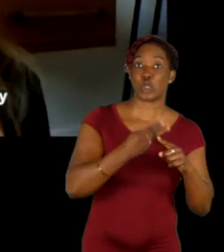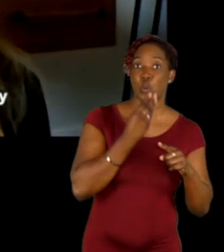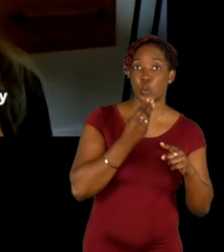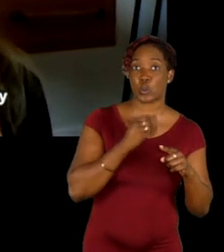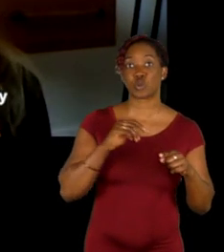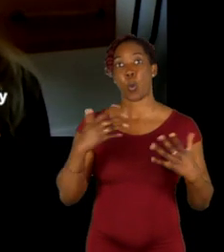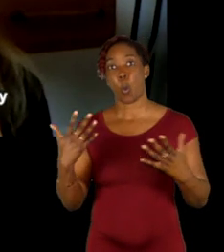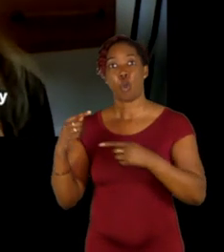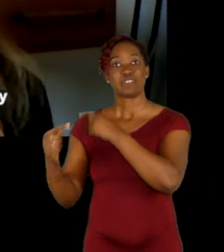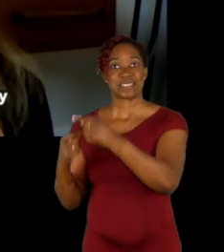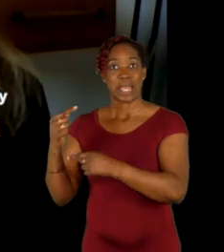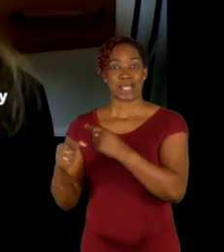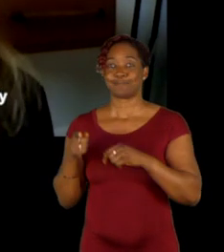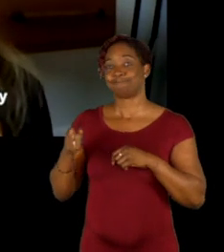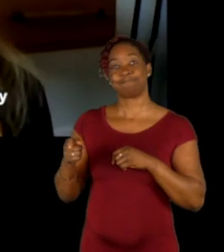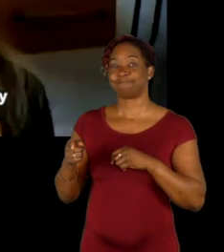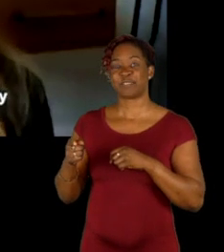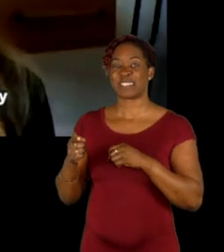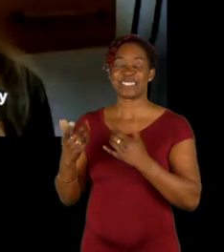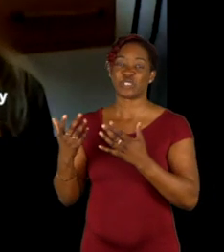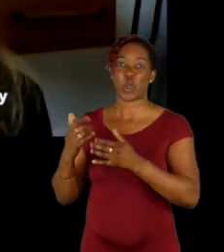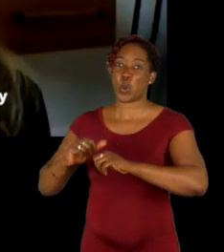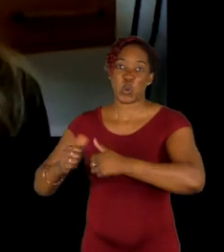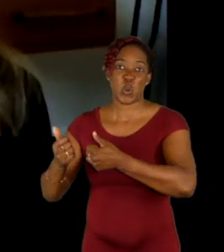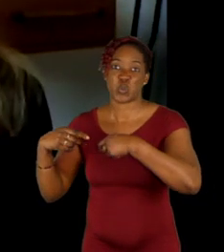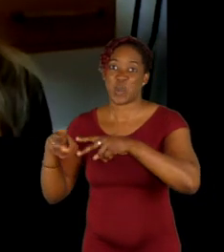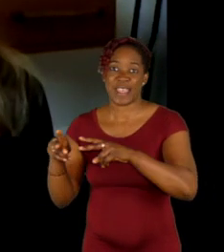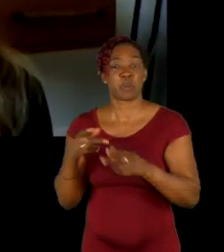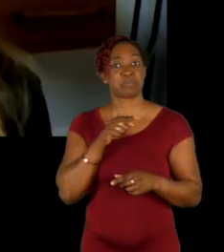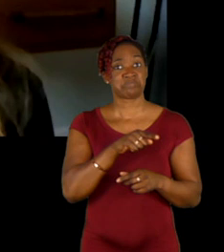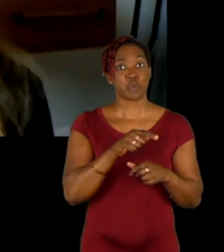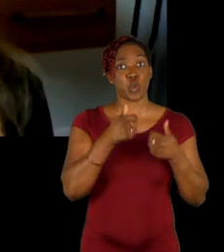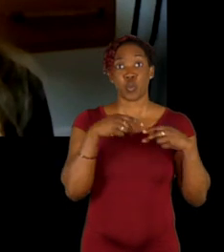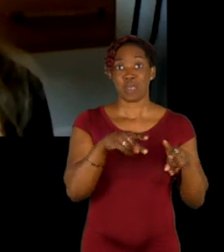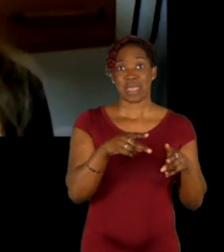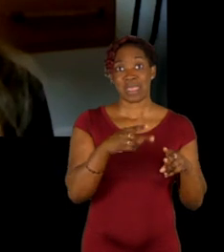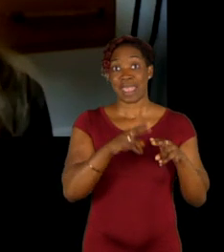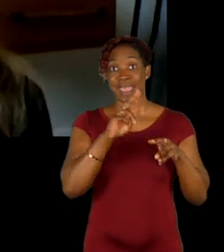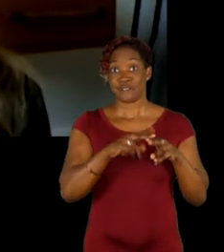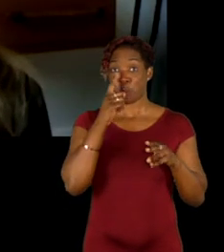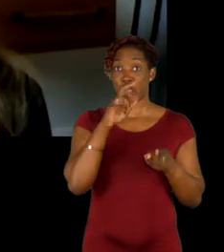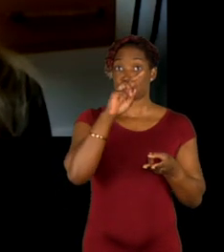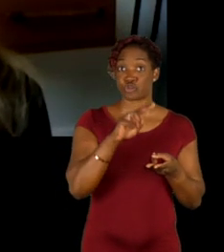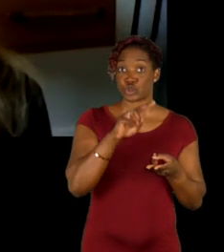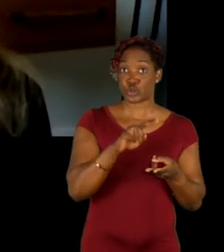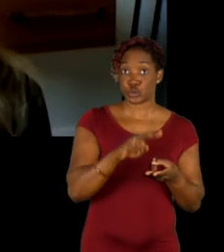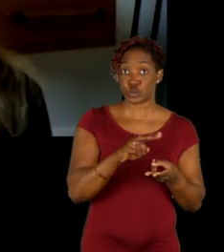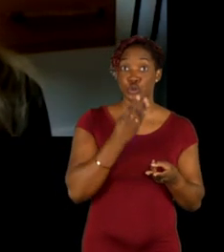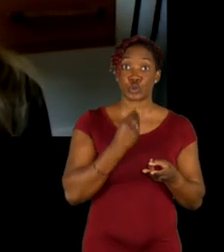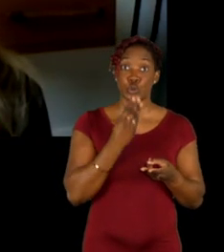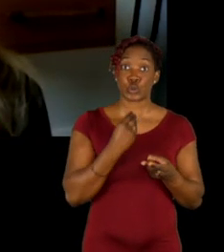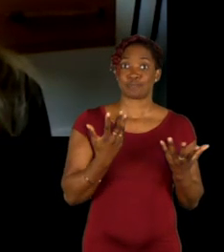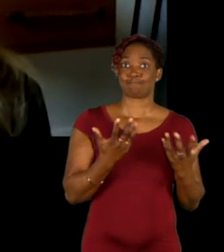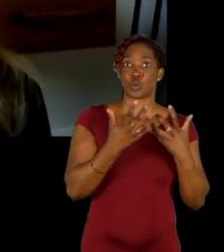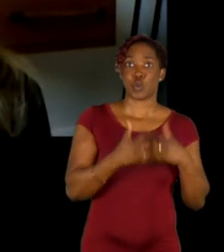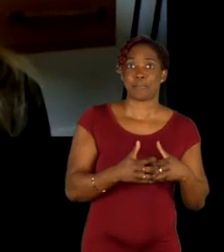pretty inefficient way actually of using the Earth's materials, really. So where possible, reduce your use of